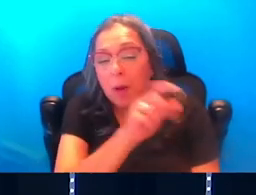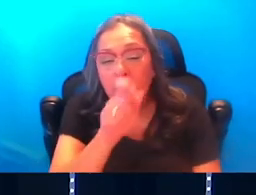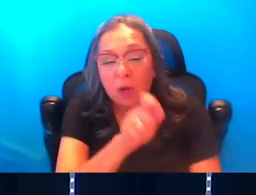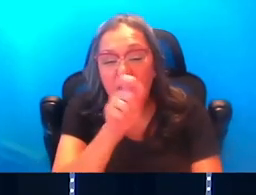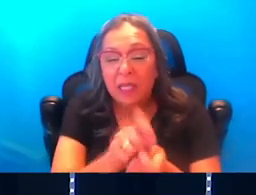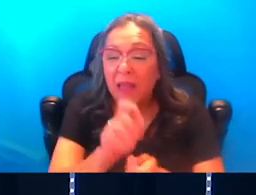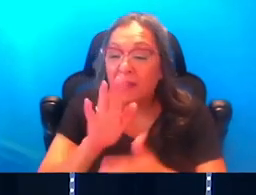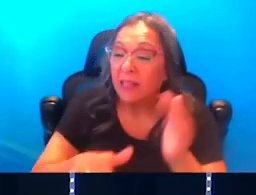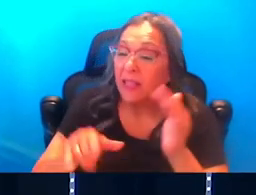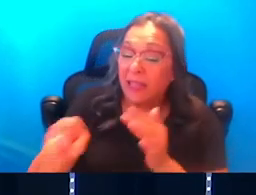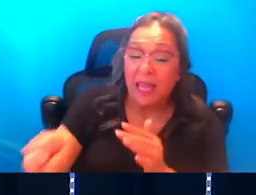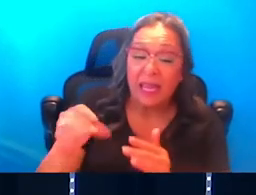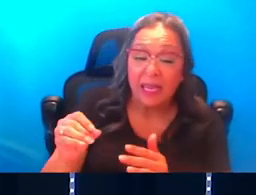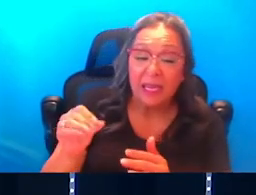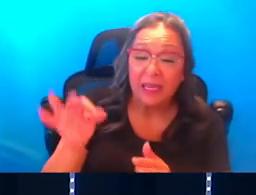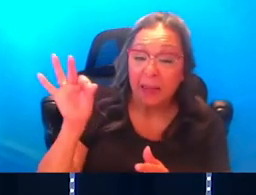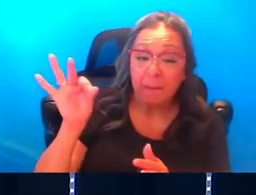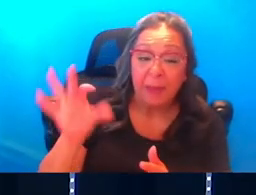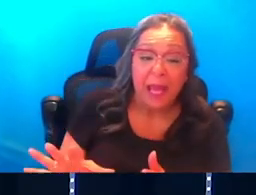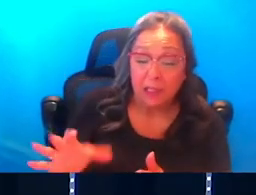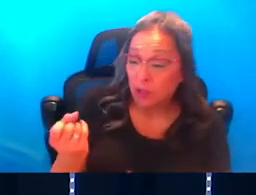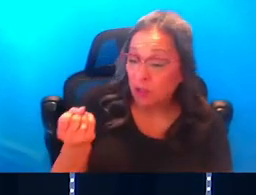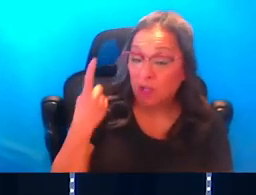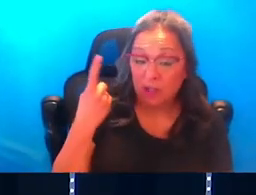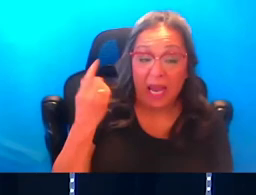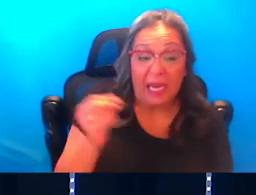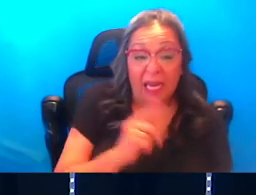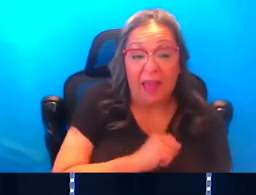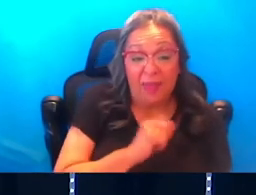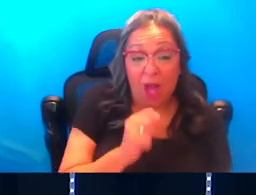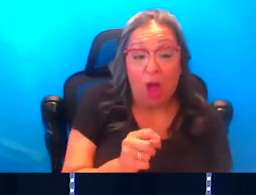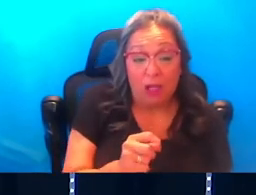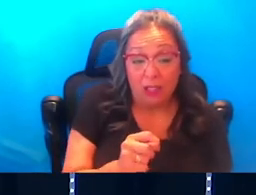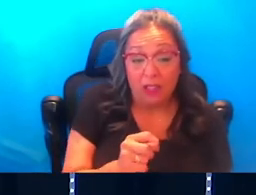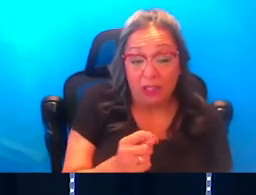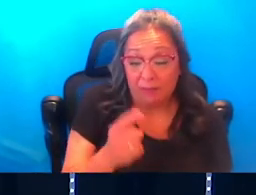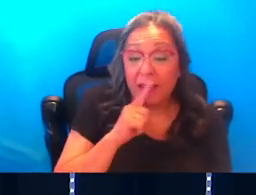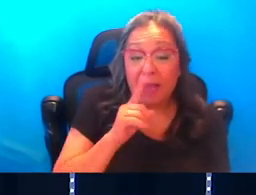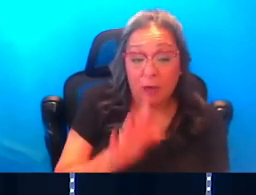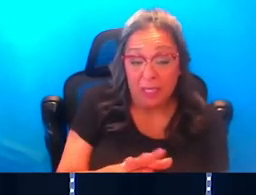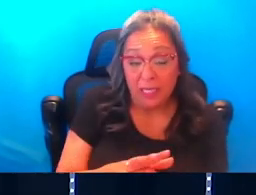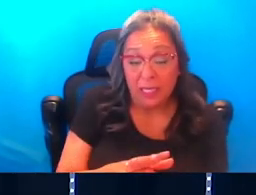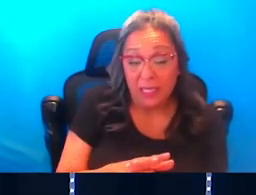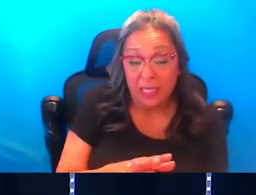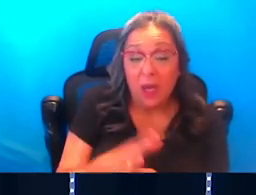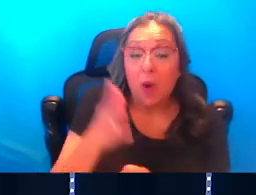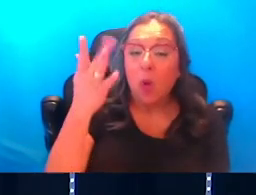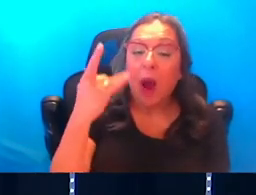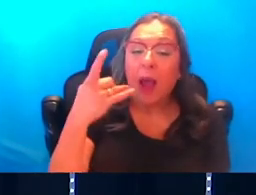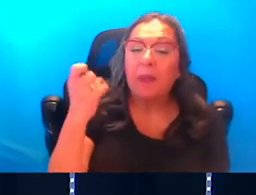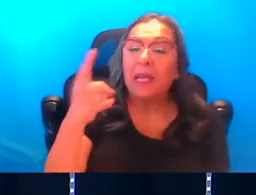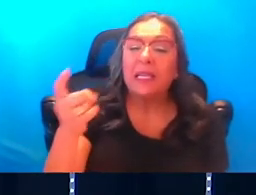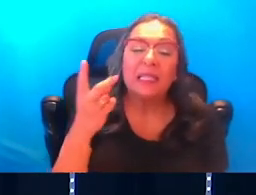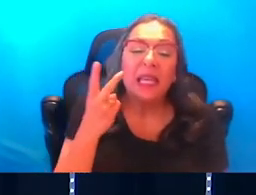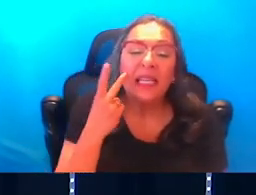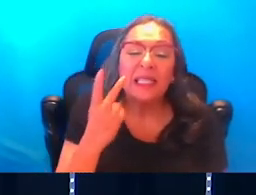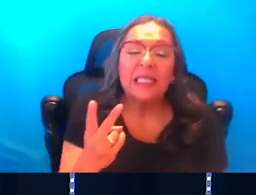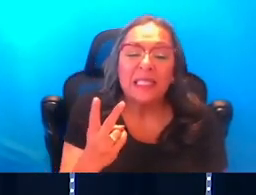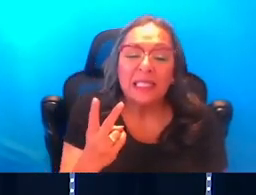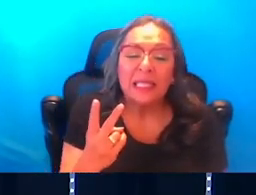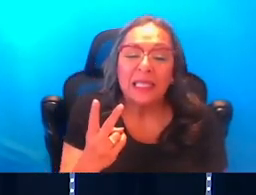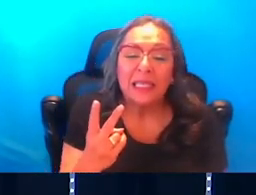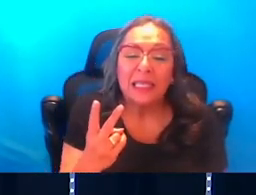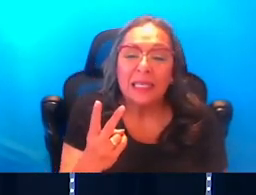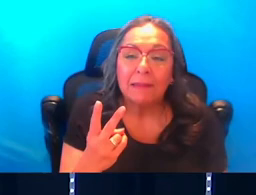your pastor's handle on theology is. I guarantee you. Because they see it every day. But